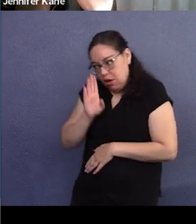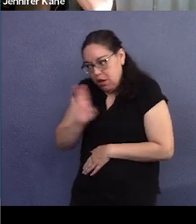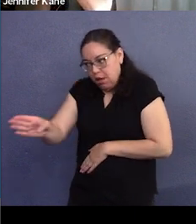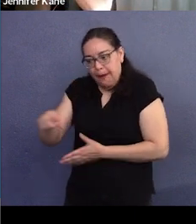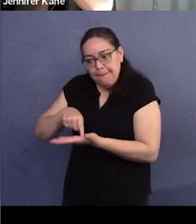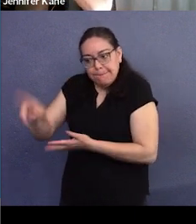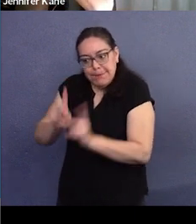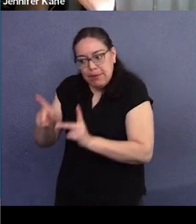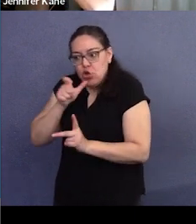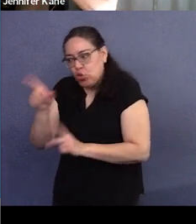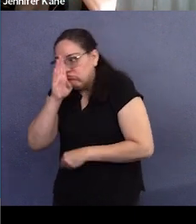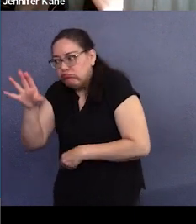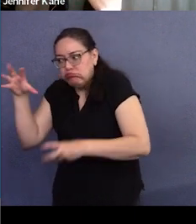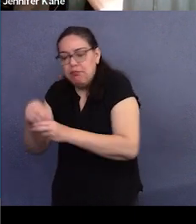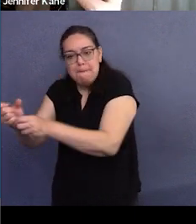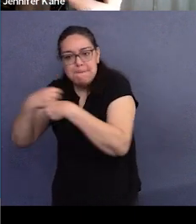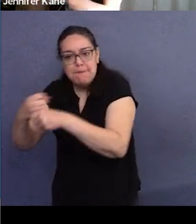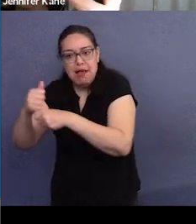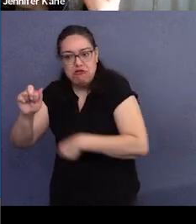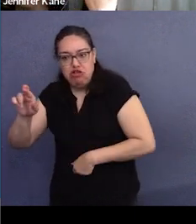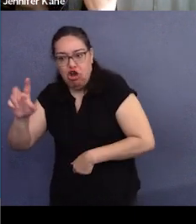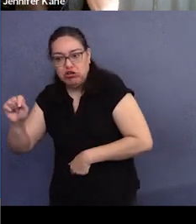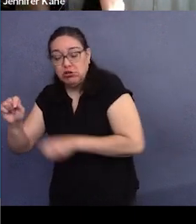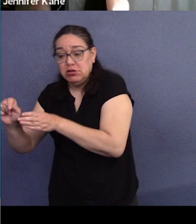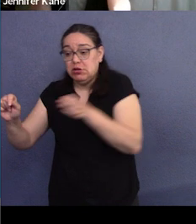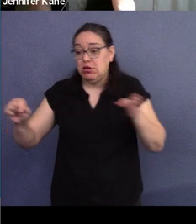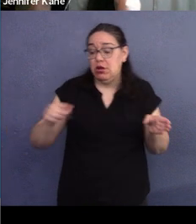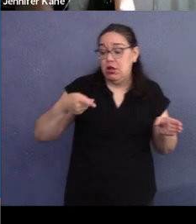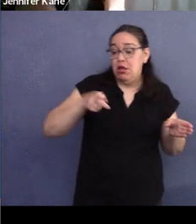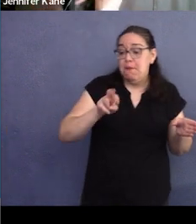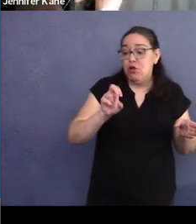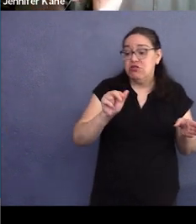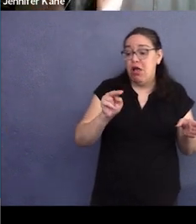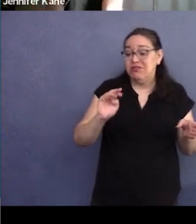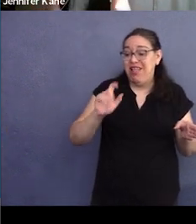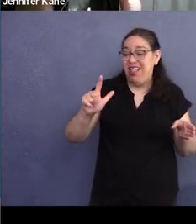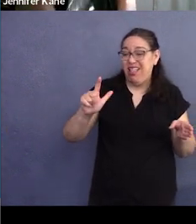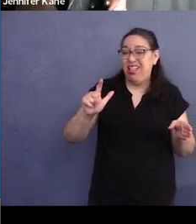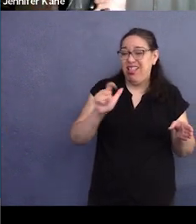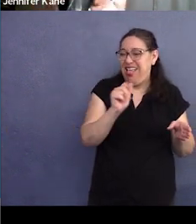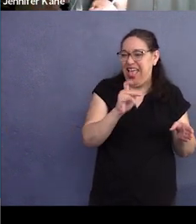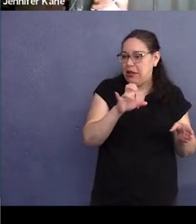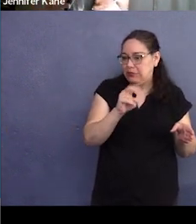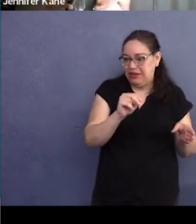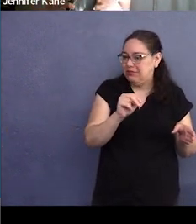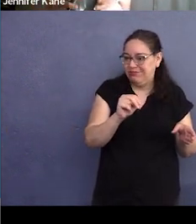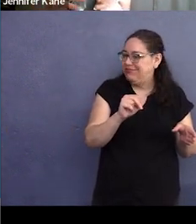Personnel related to admin is not part of that 80%, but anything else has to be for